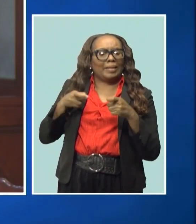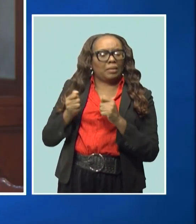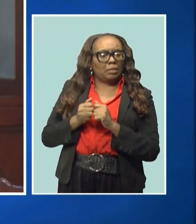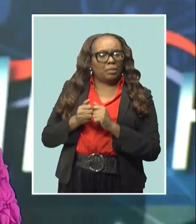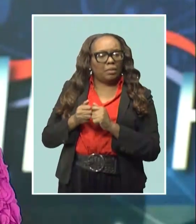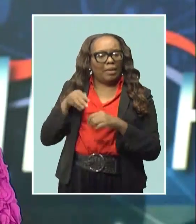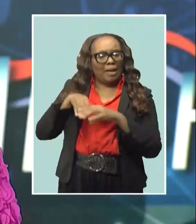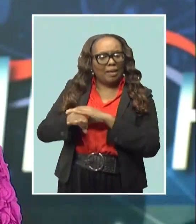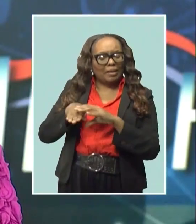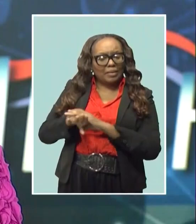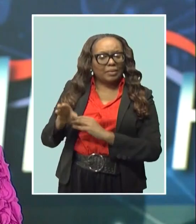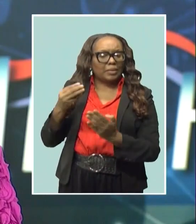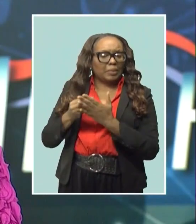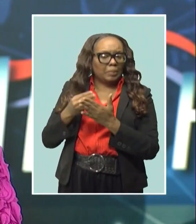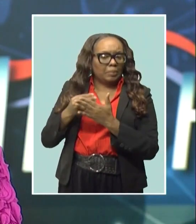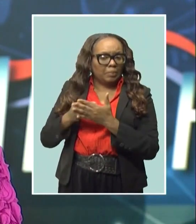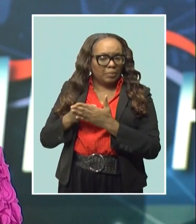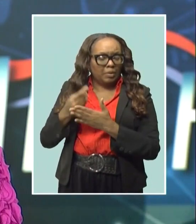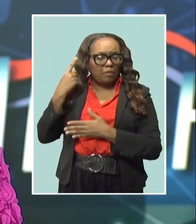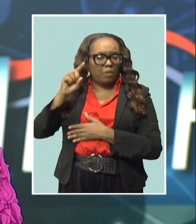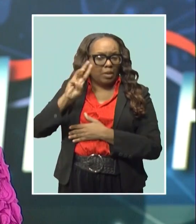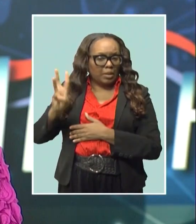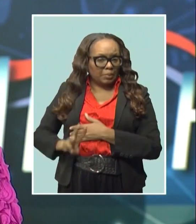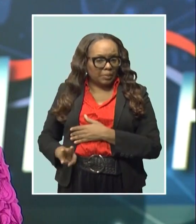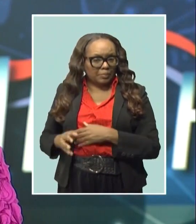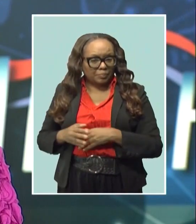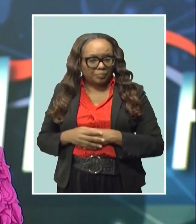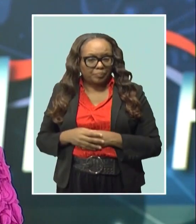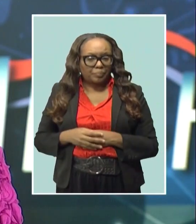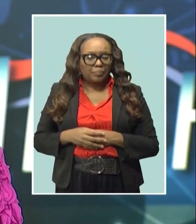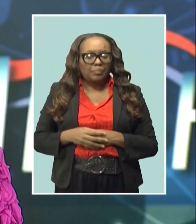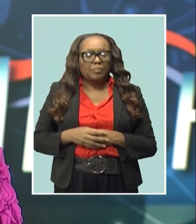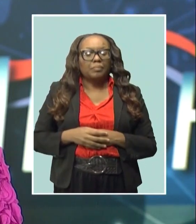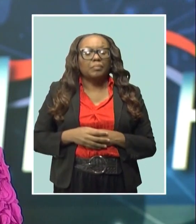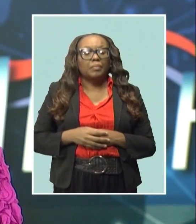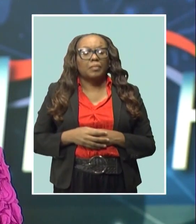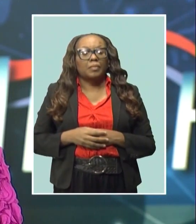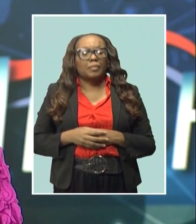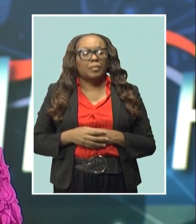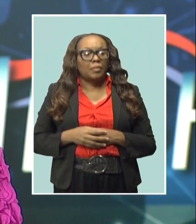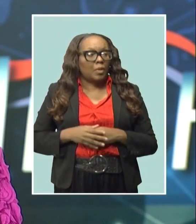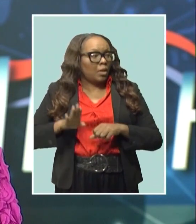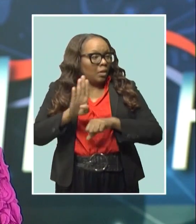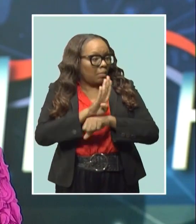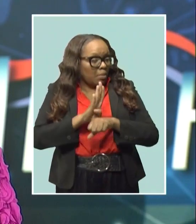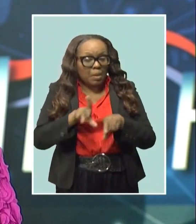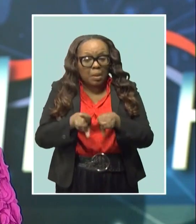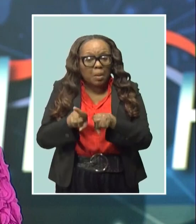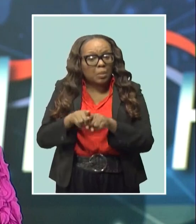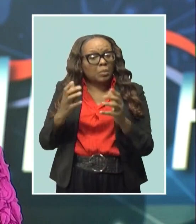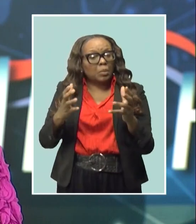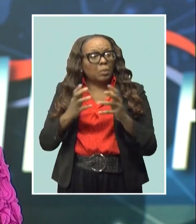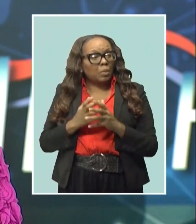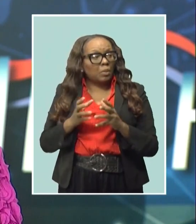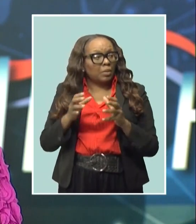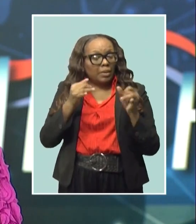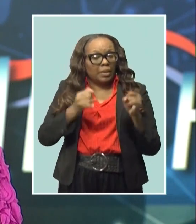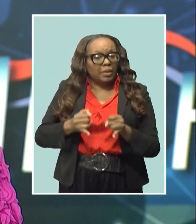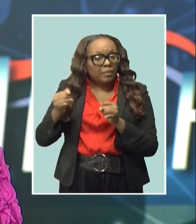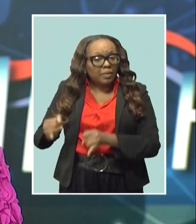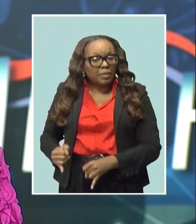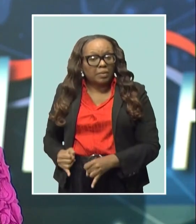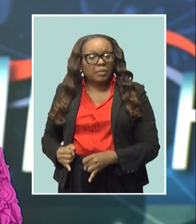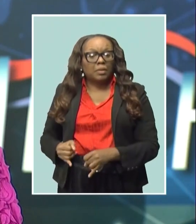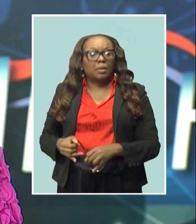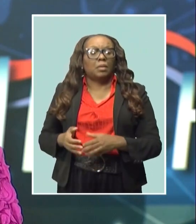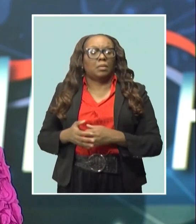crisis. Also from the lower house today, Barbados is moving to allow individuals accused of crimes to opt for trial by